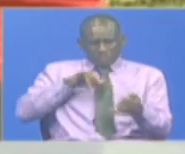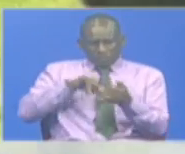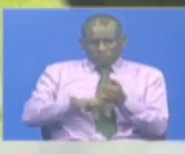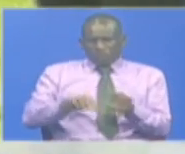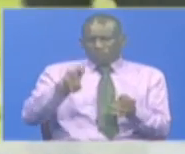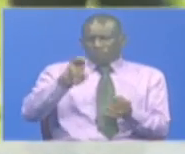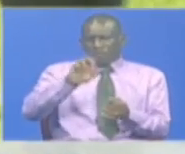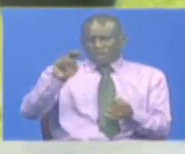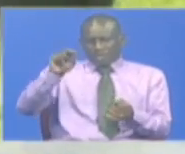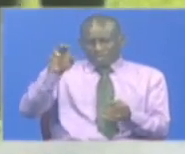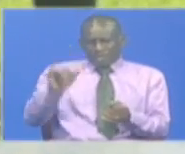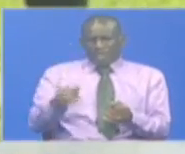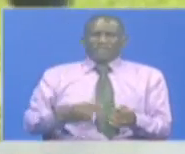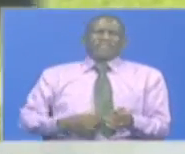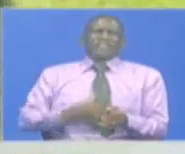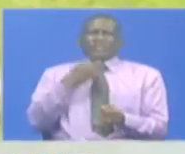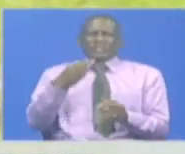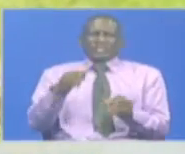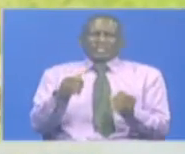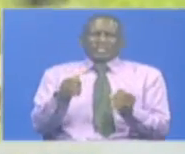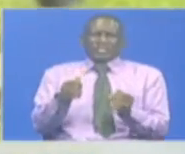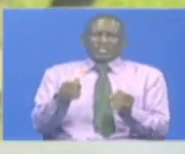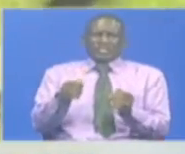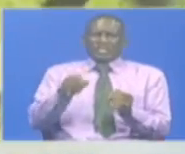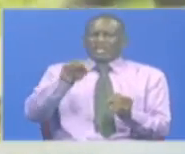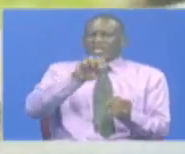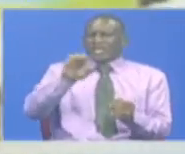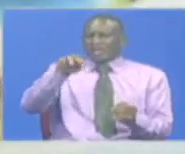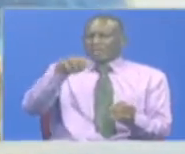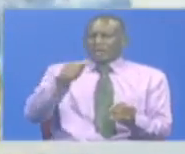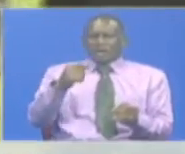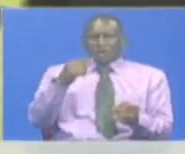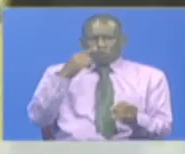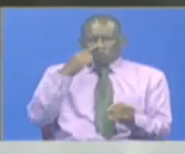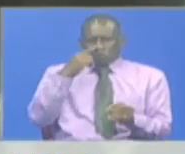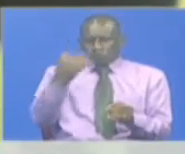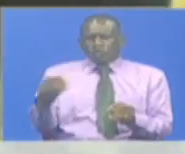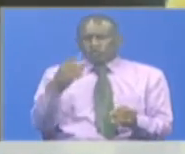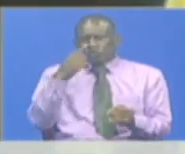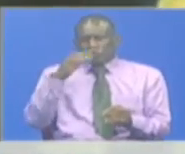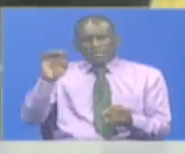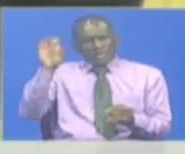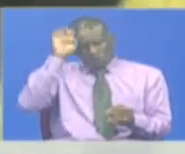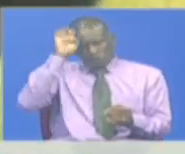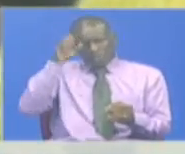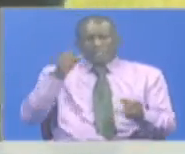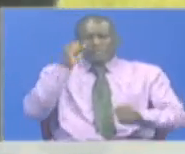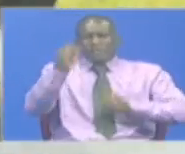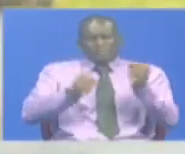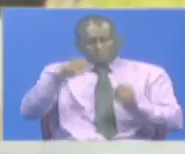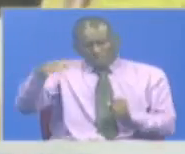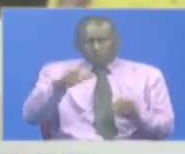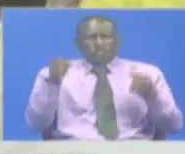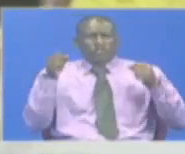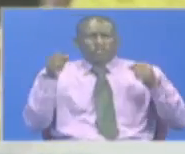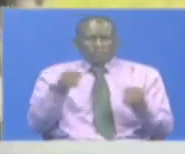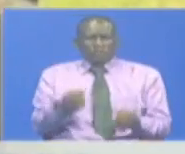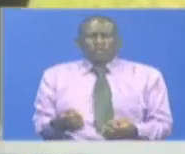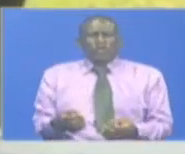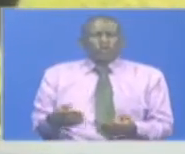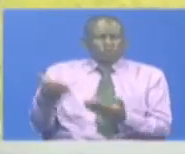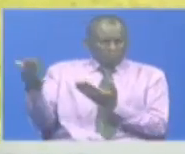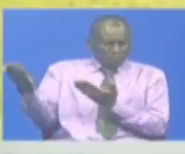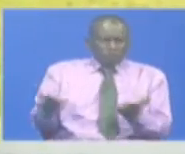Kibiene, visited with Neema Children's Home in Eldoret. This marathon champion arrived with food and